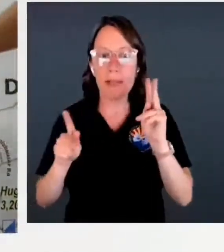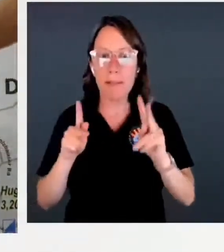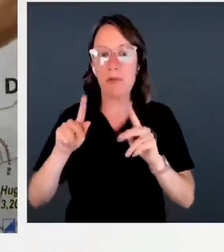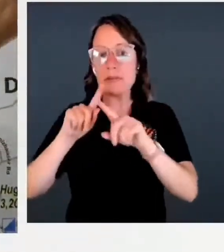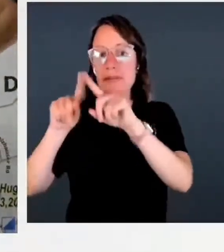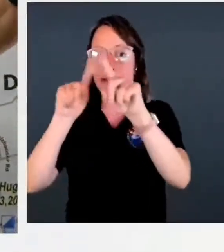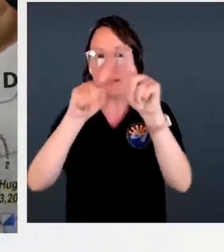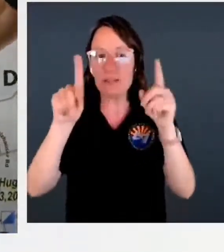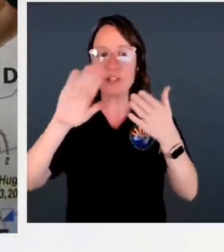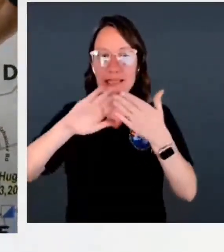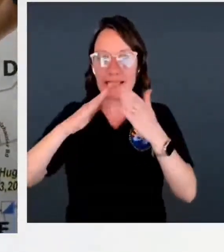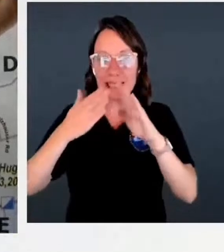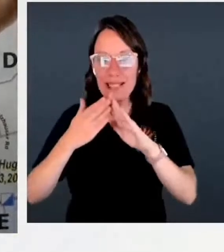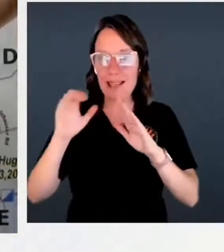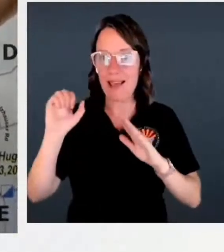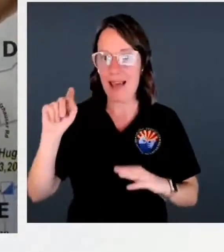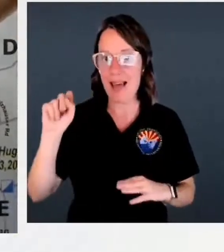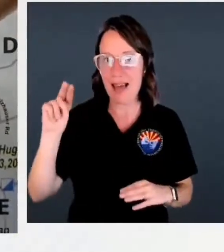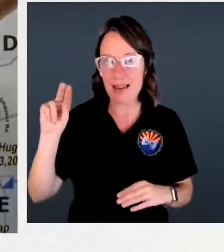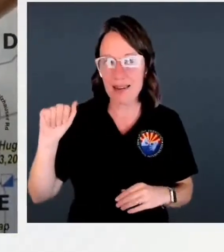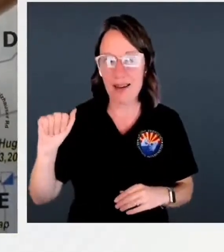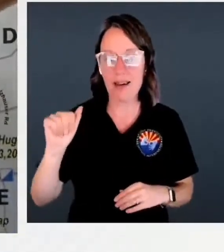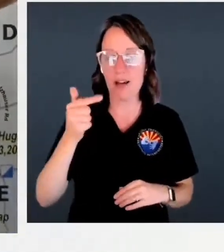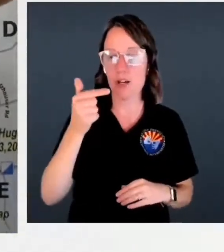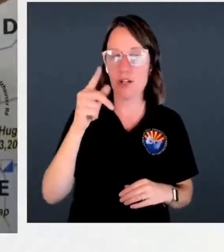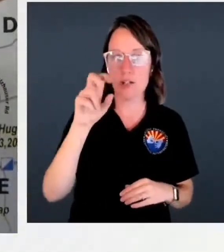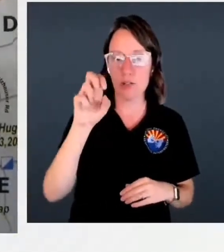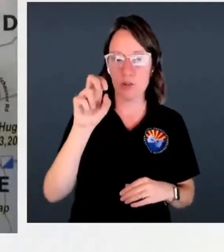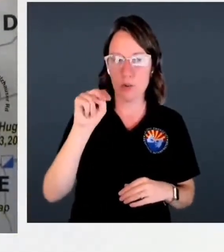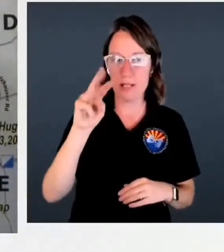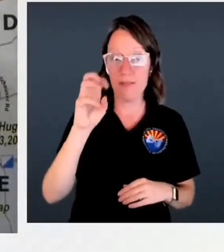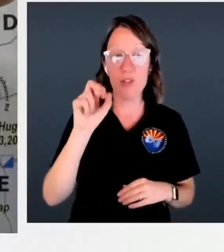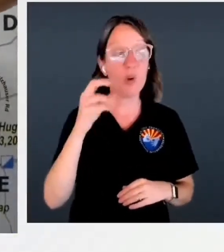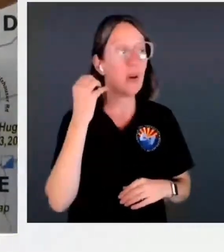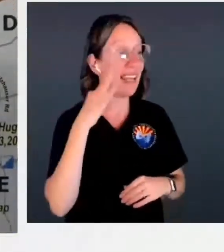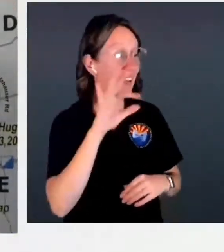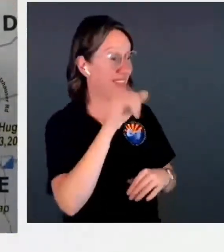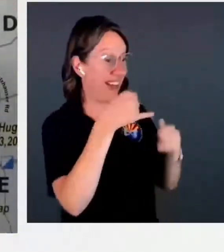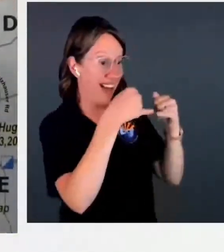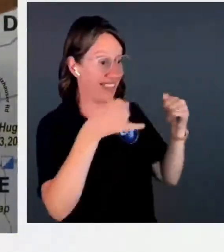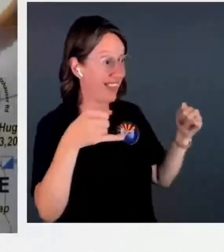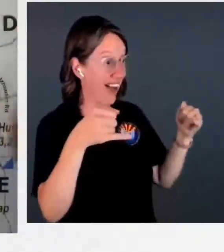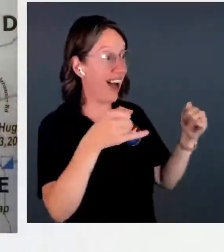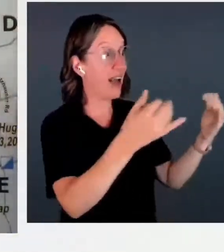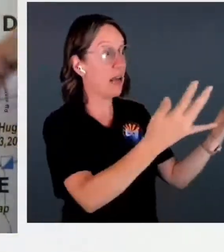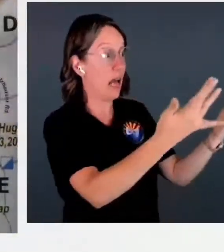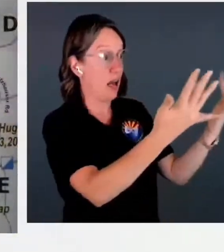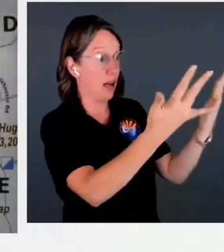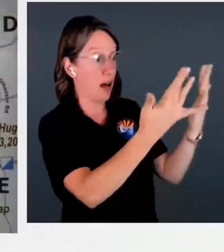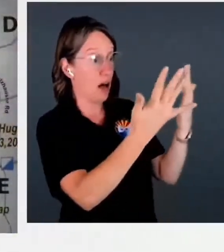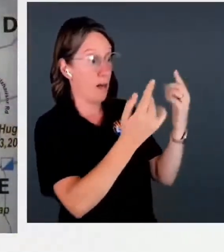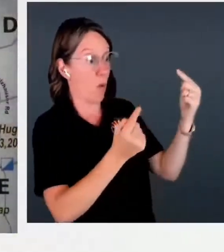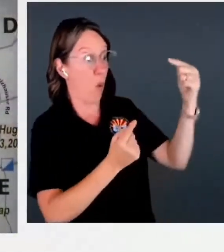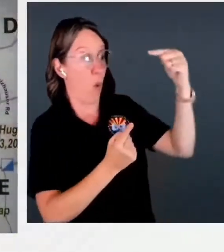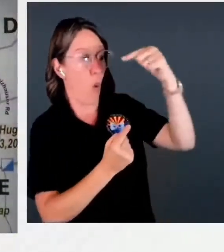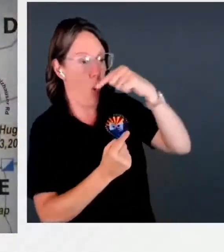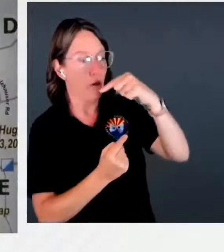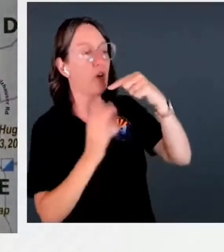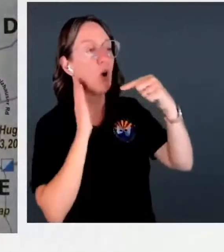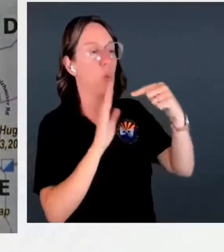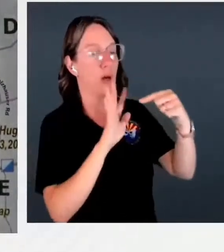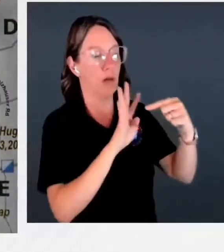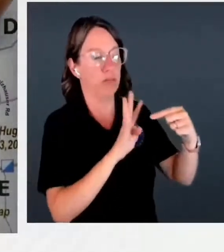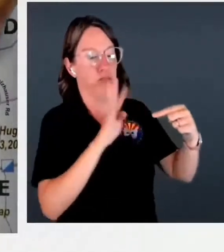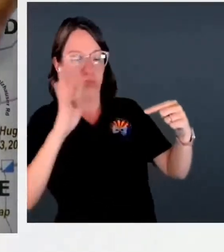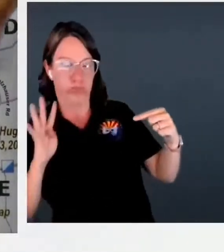if our primary control lines aren't successful, we can fall back to those and we can catch it there. We've also built